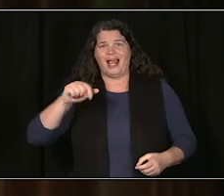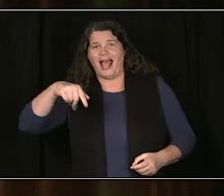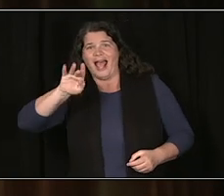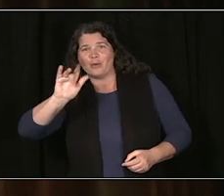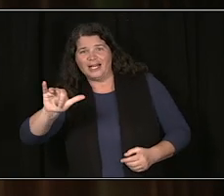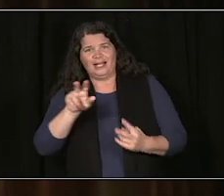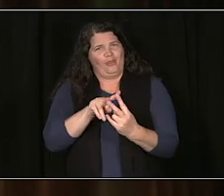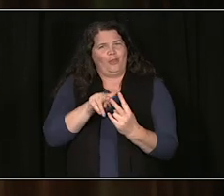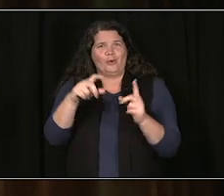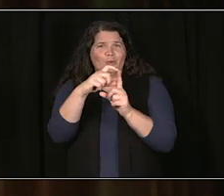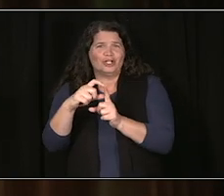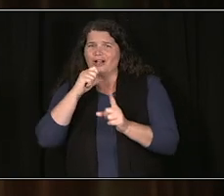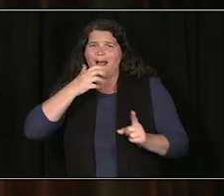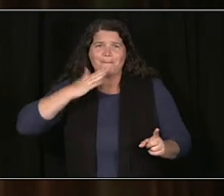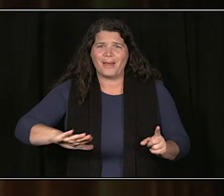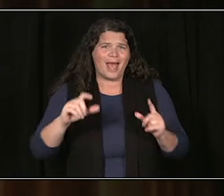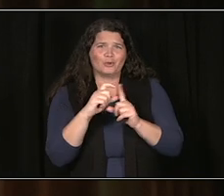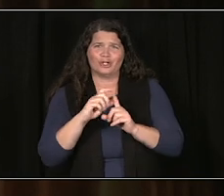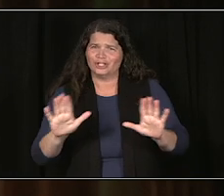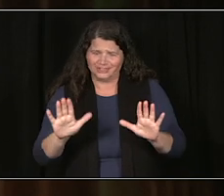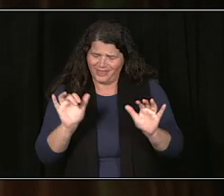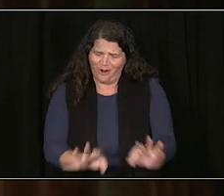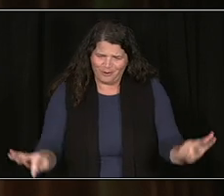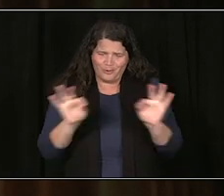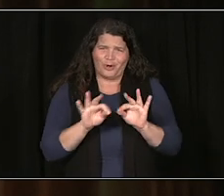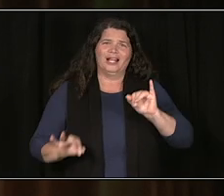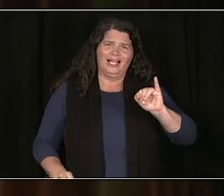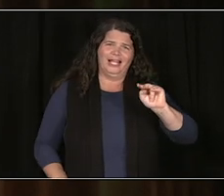are important. You should not be pushing back against